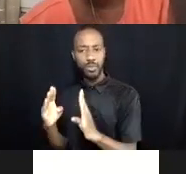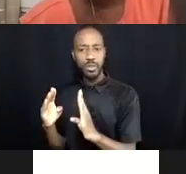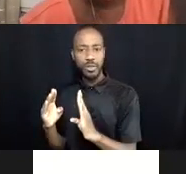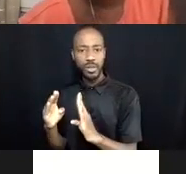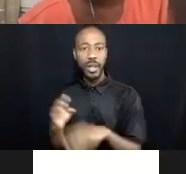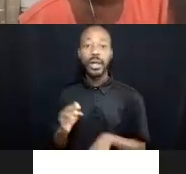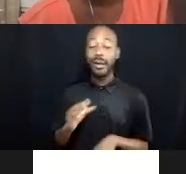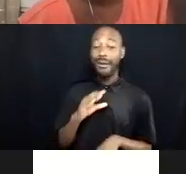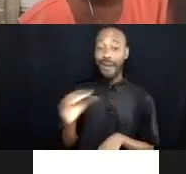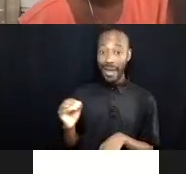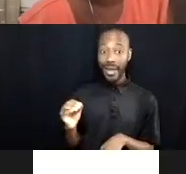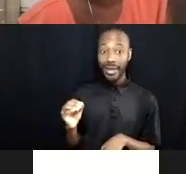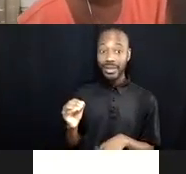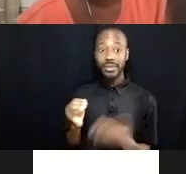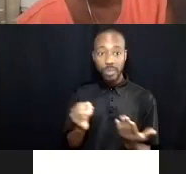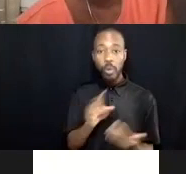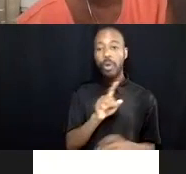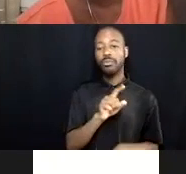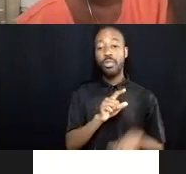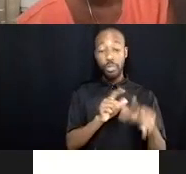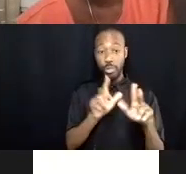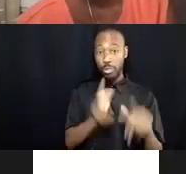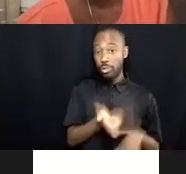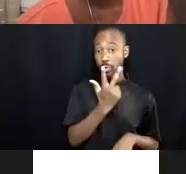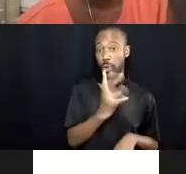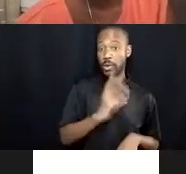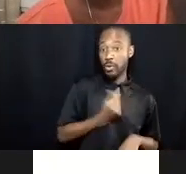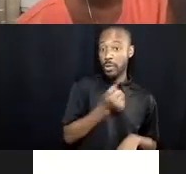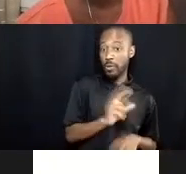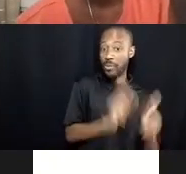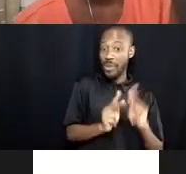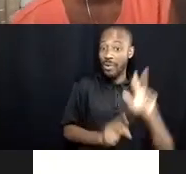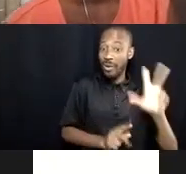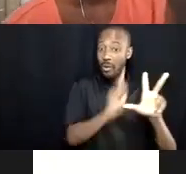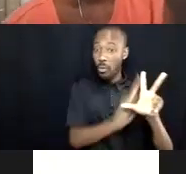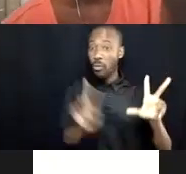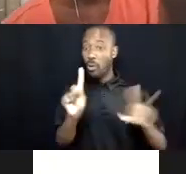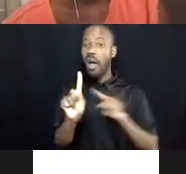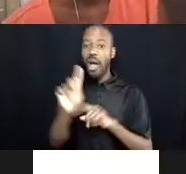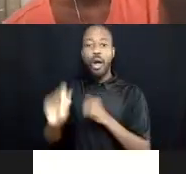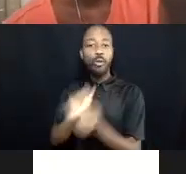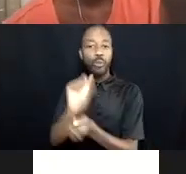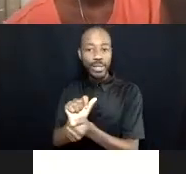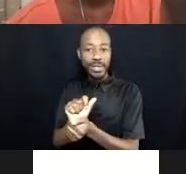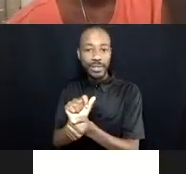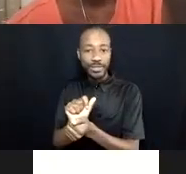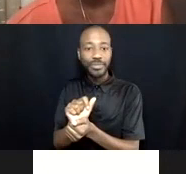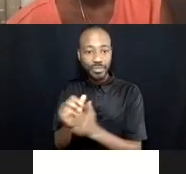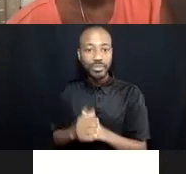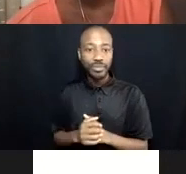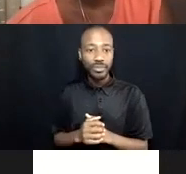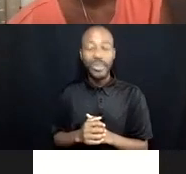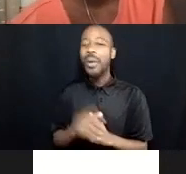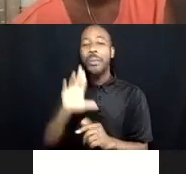partner. This is one of our kind of fears around calling the police. Support services aren't accessible, or